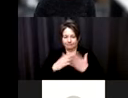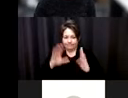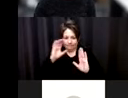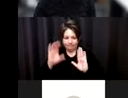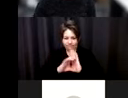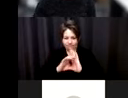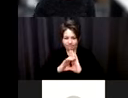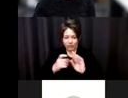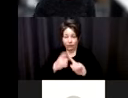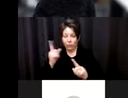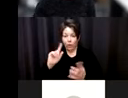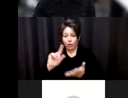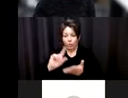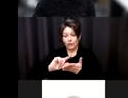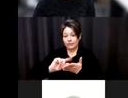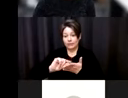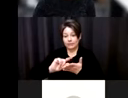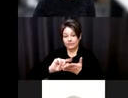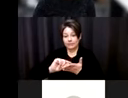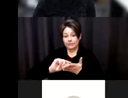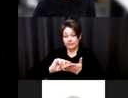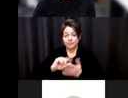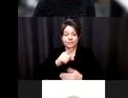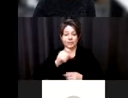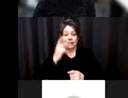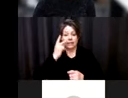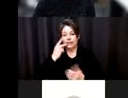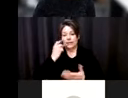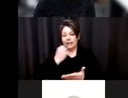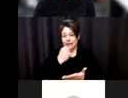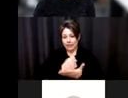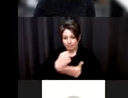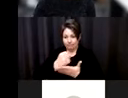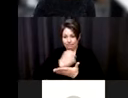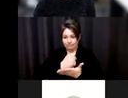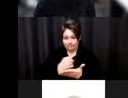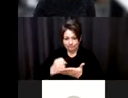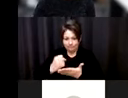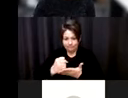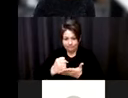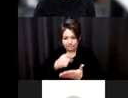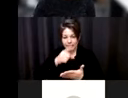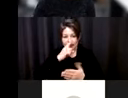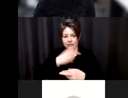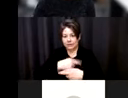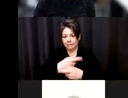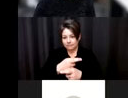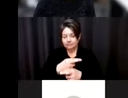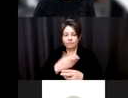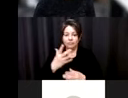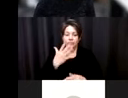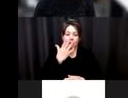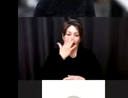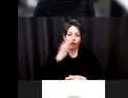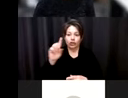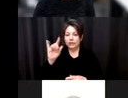my printmaking. So here again, you can see some stamping happening. These were reproduced as color